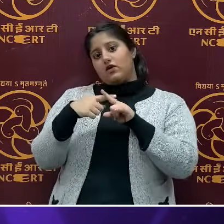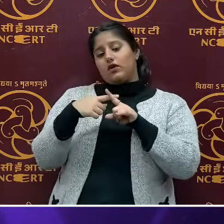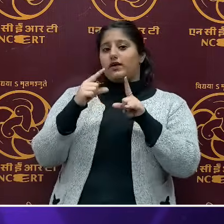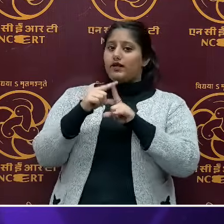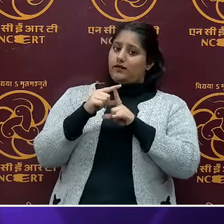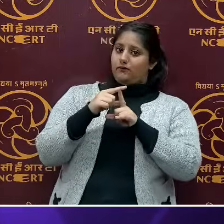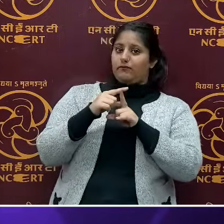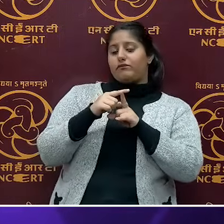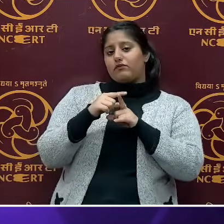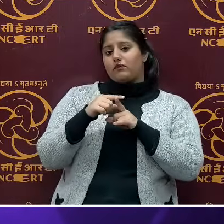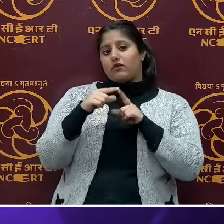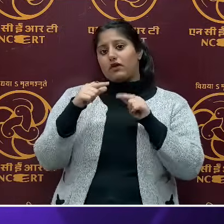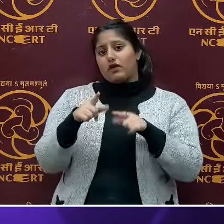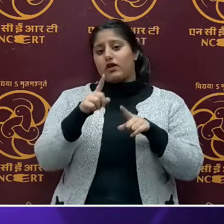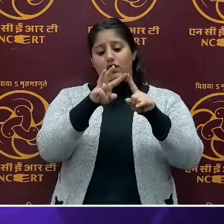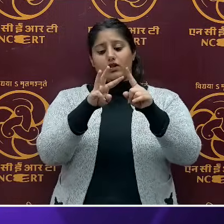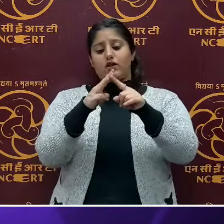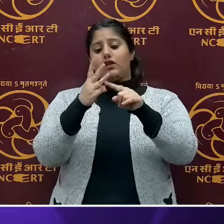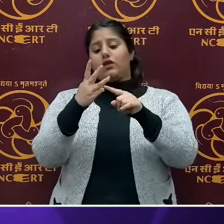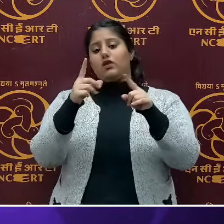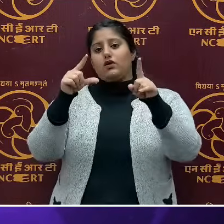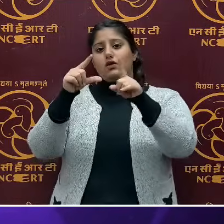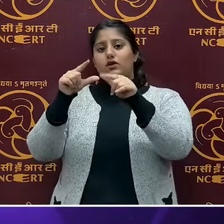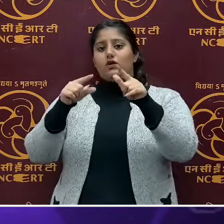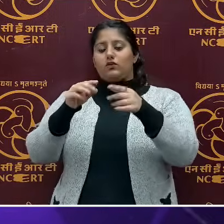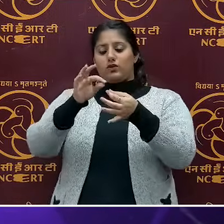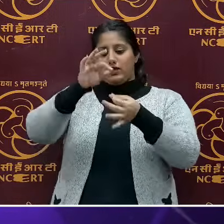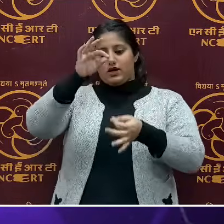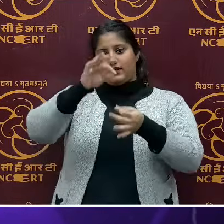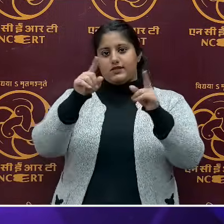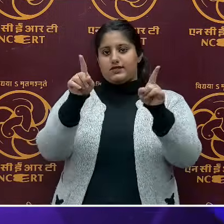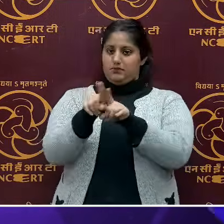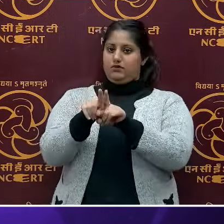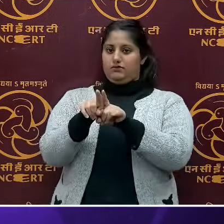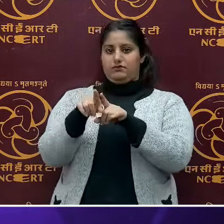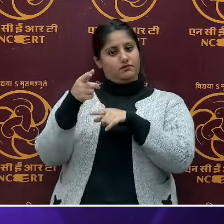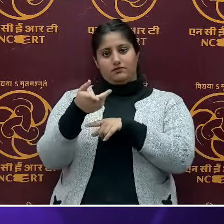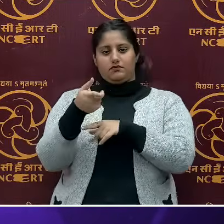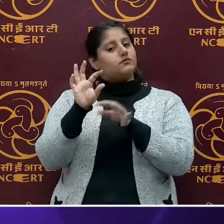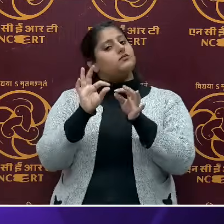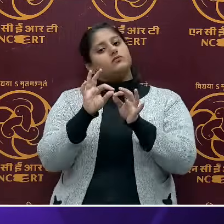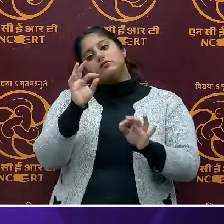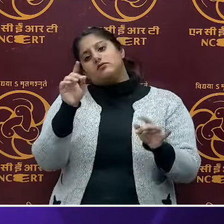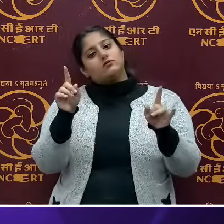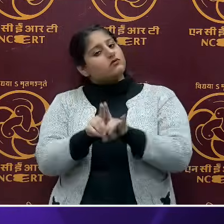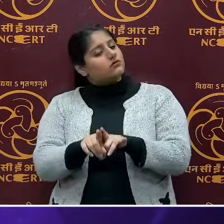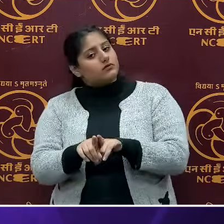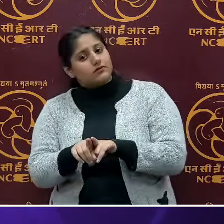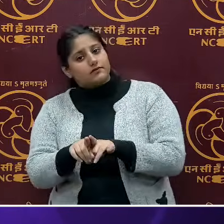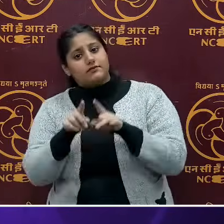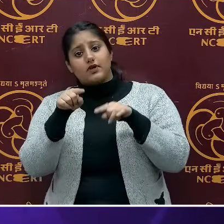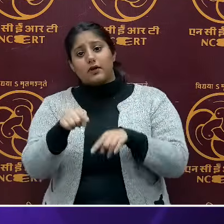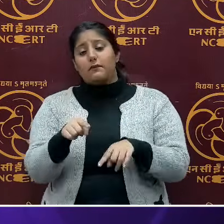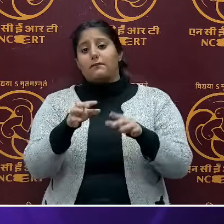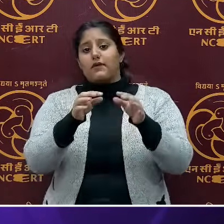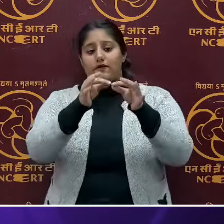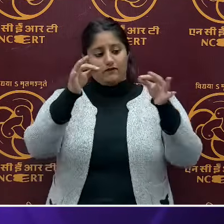D. Now, these three have the same height. These three are of the same height,